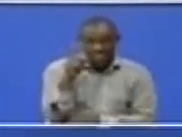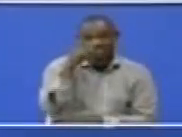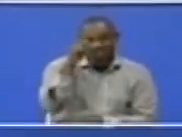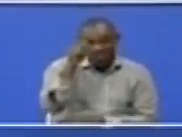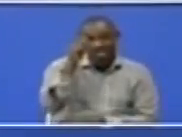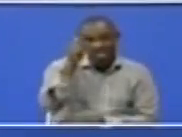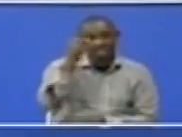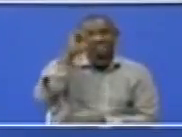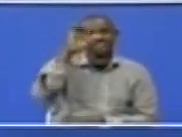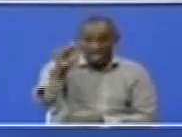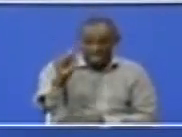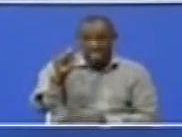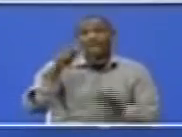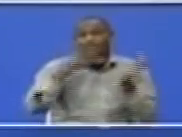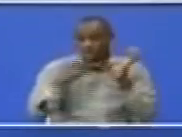Tasia project